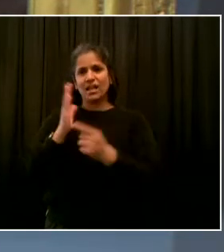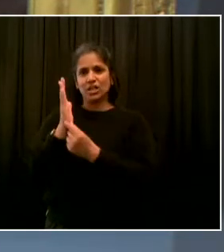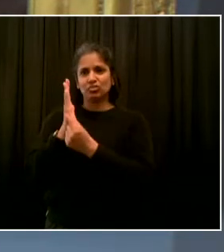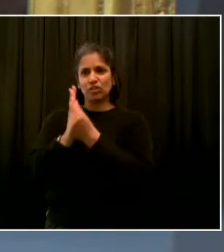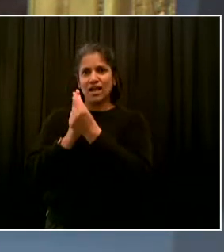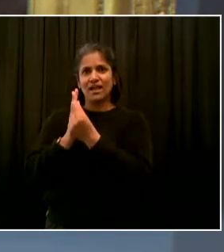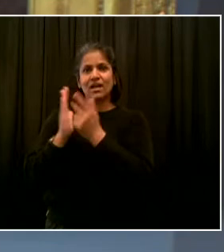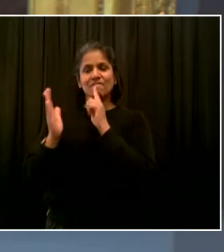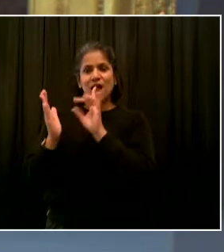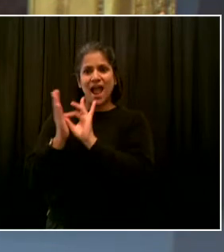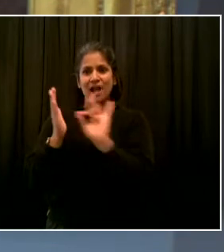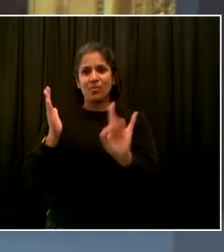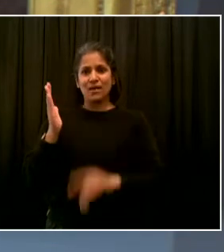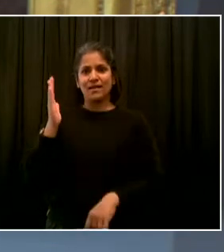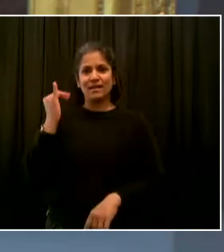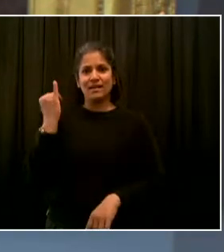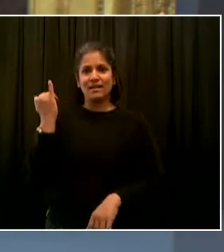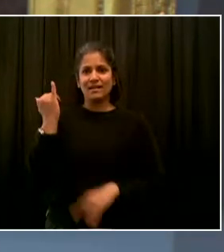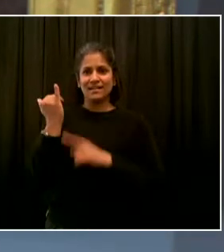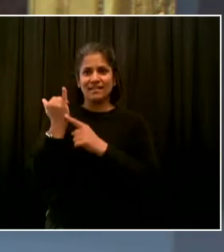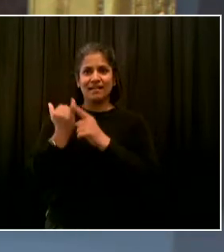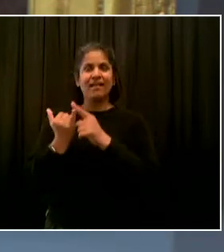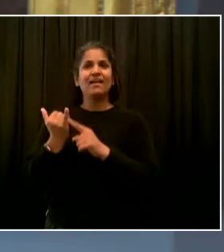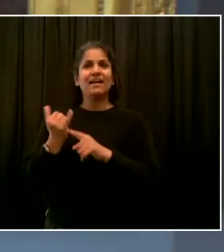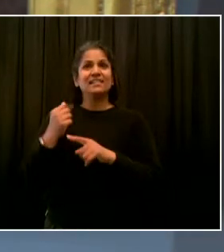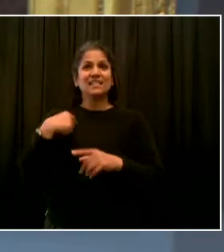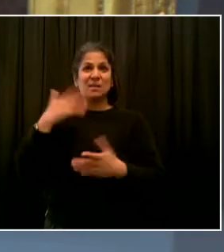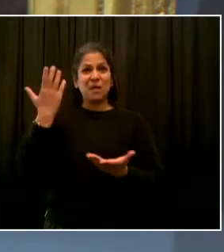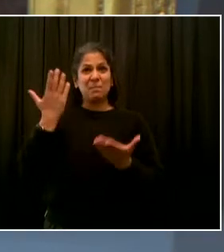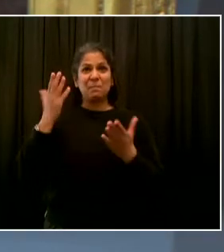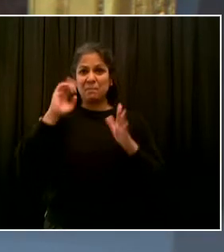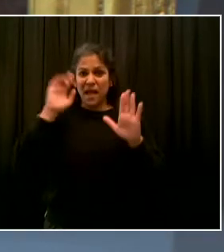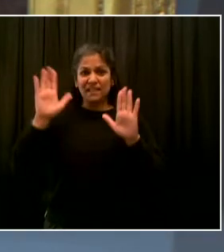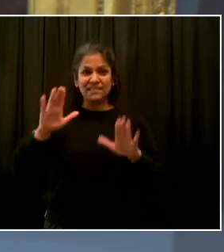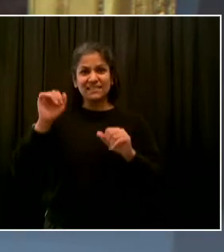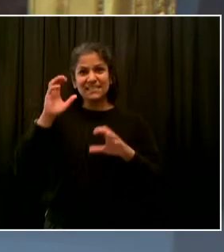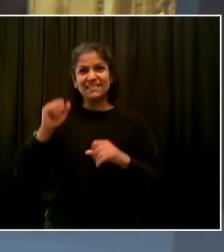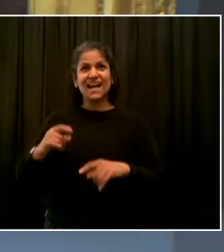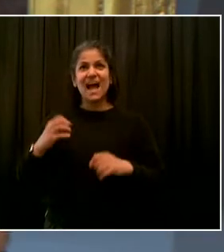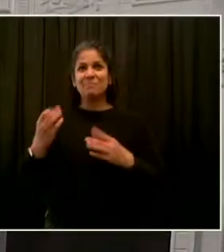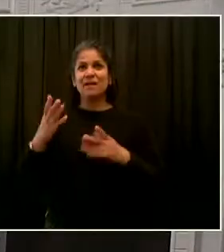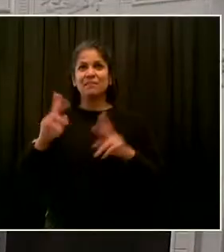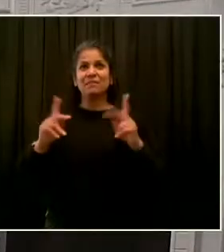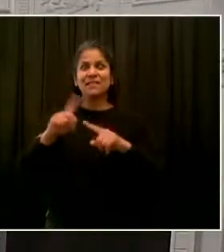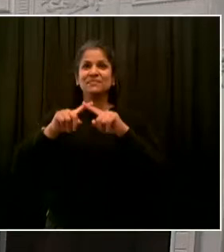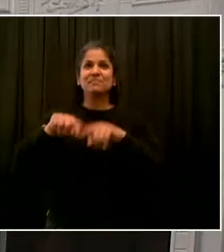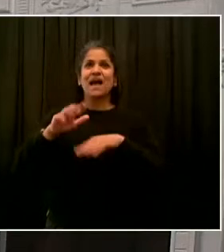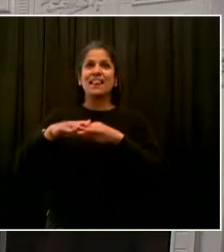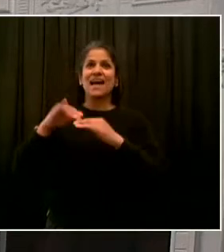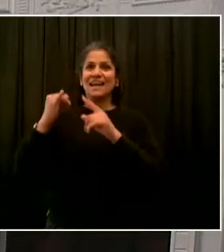And it's amazing how much we depend on our pinky. Mayor,